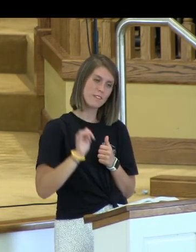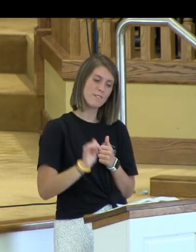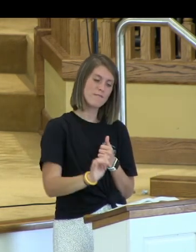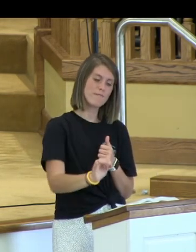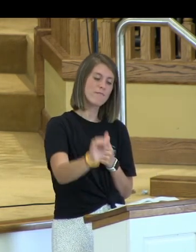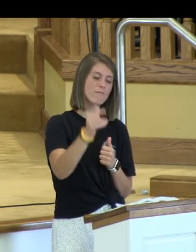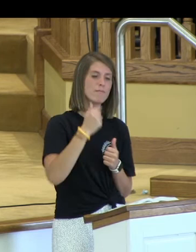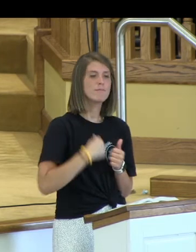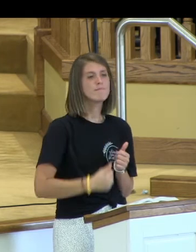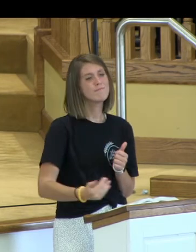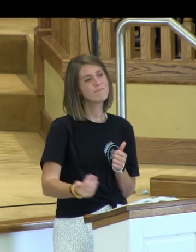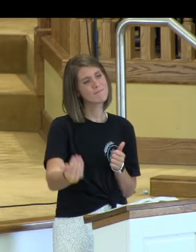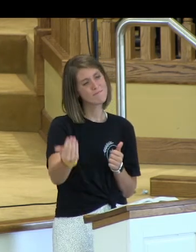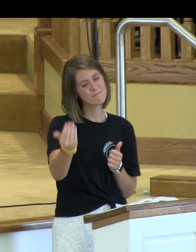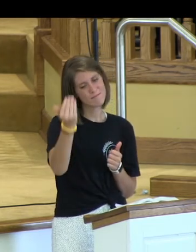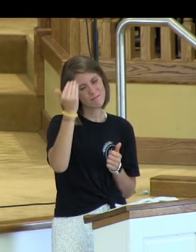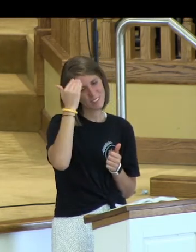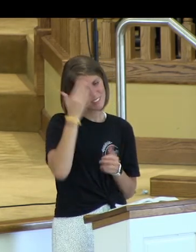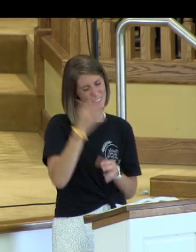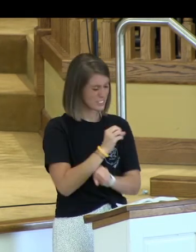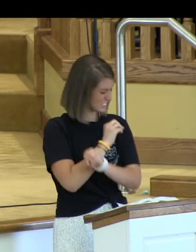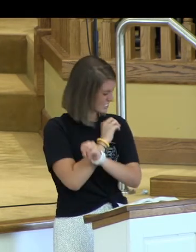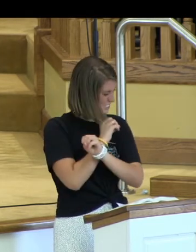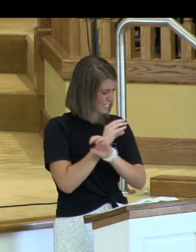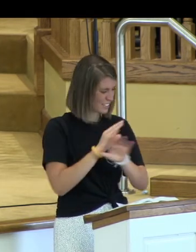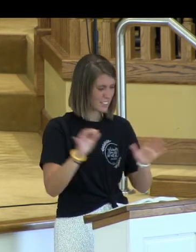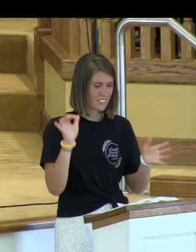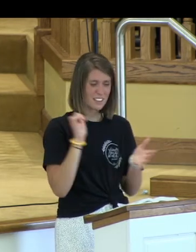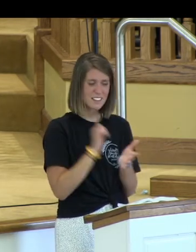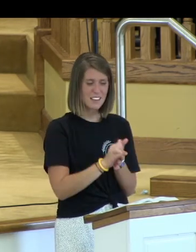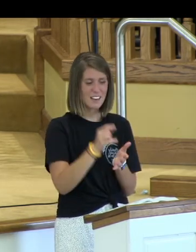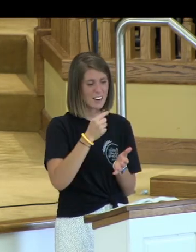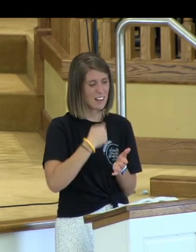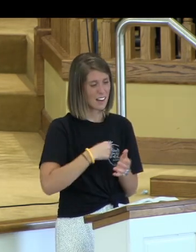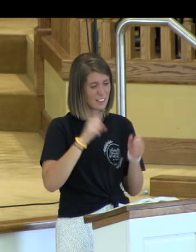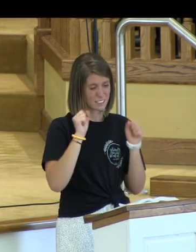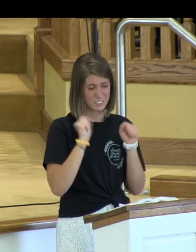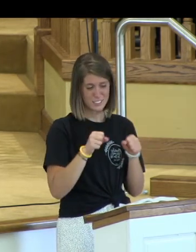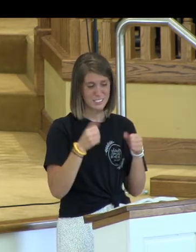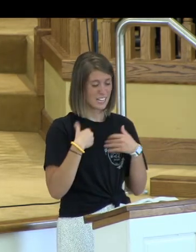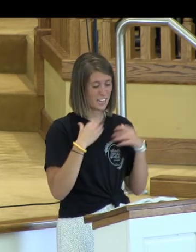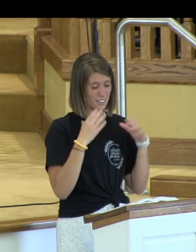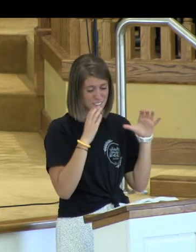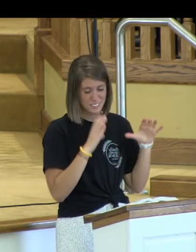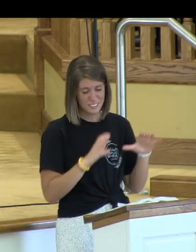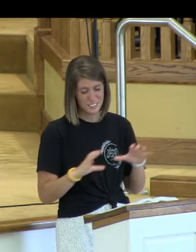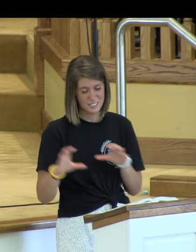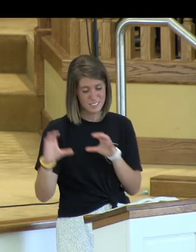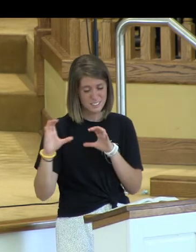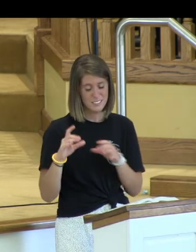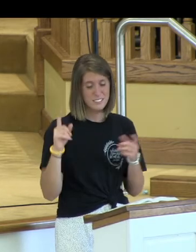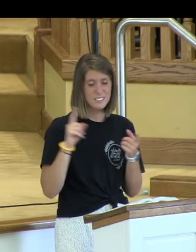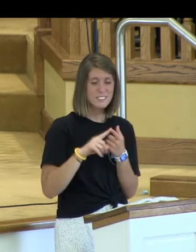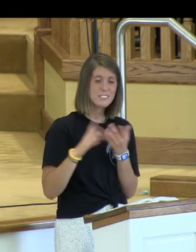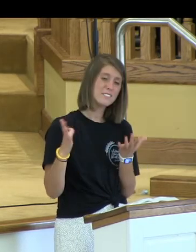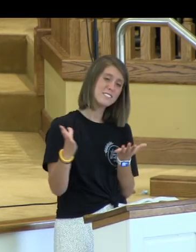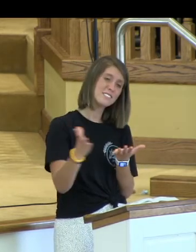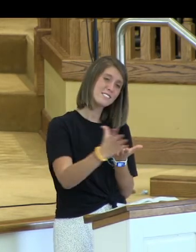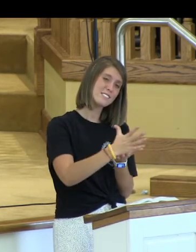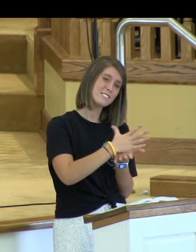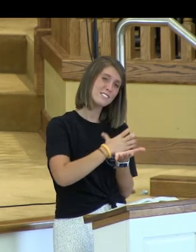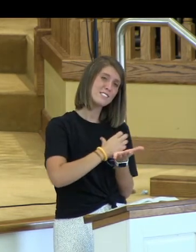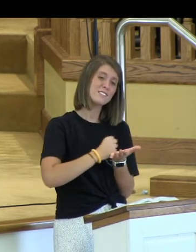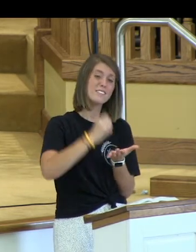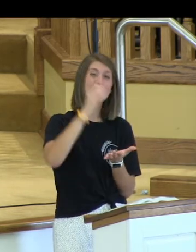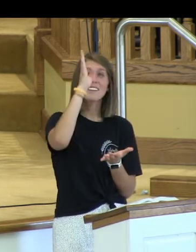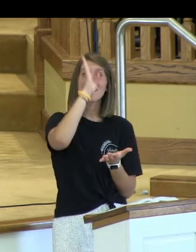I know there's nothing that I could have done to deserve